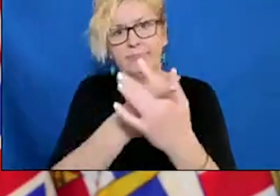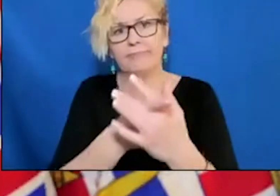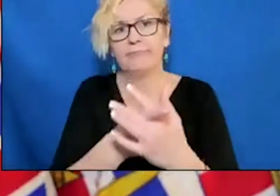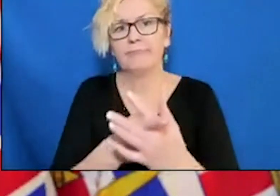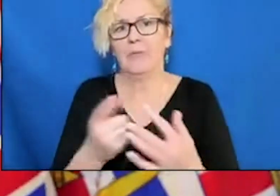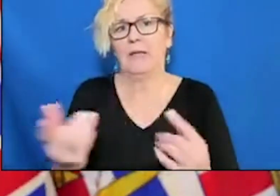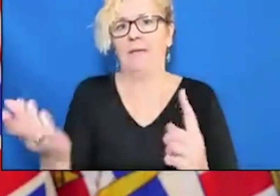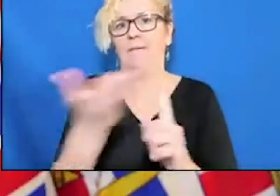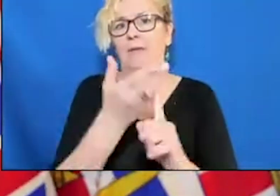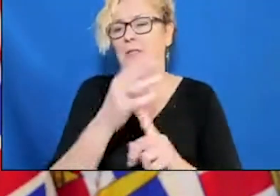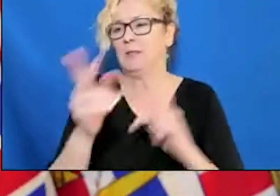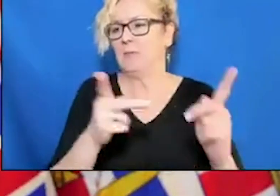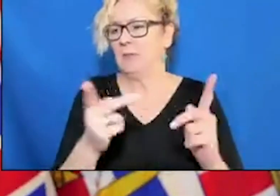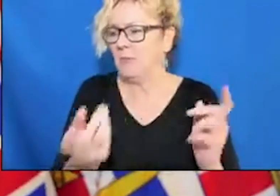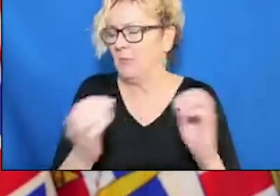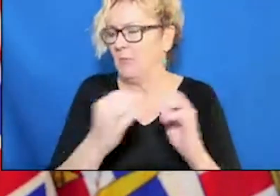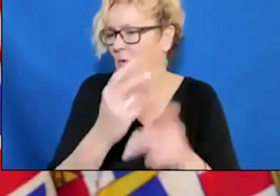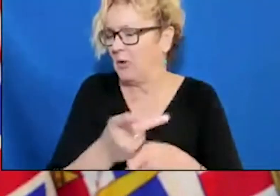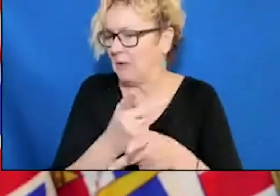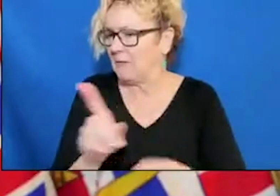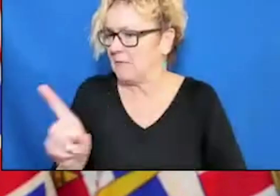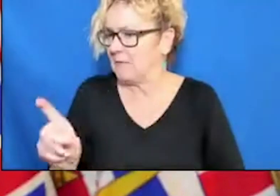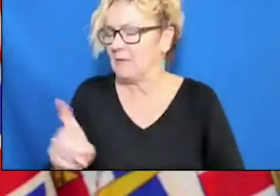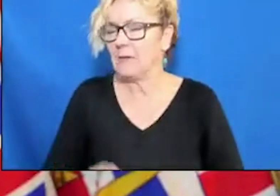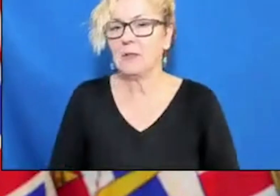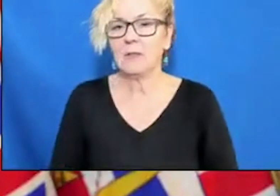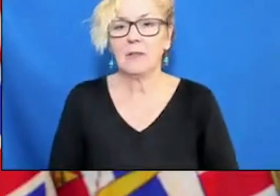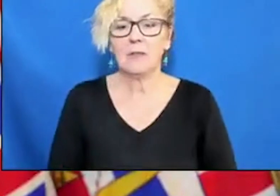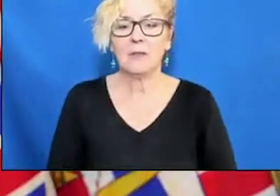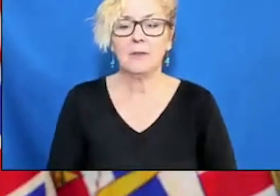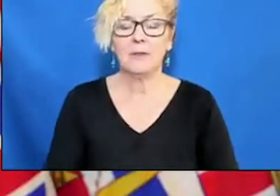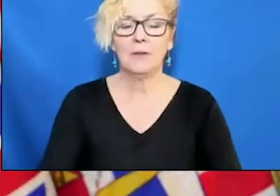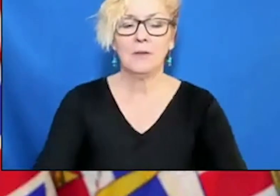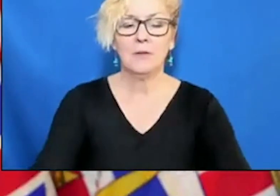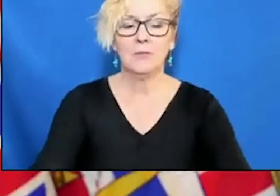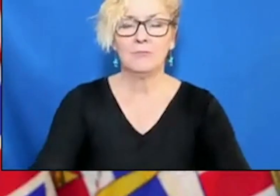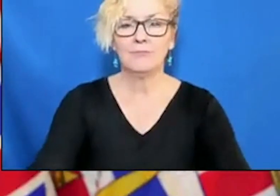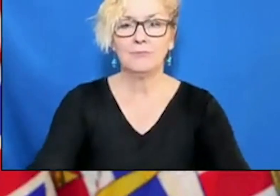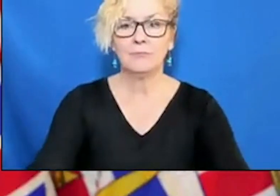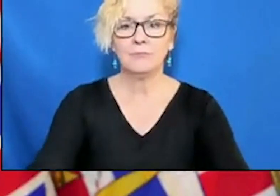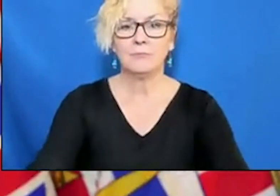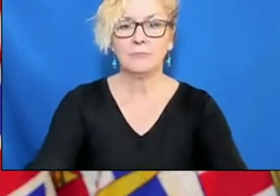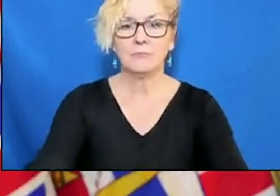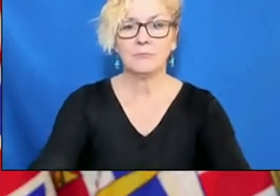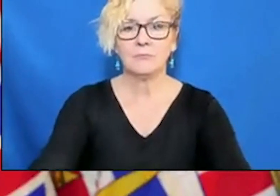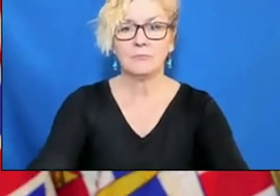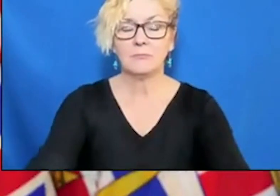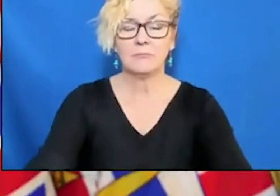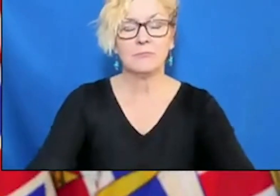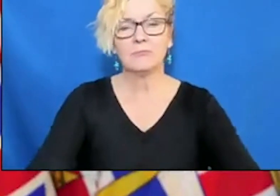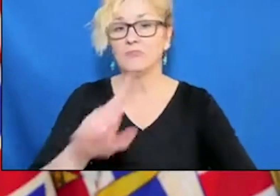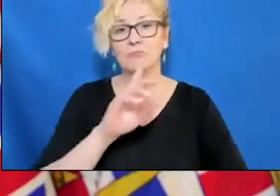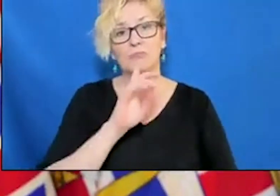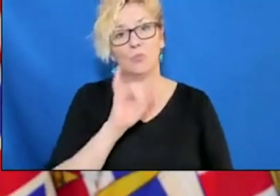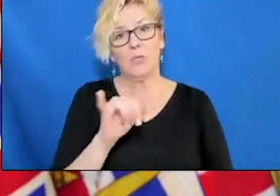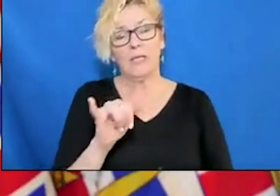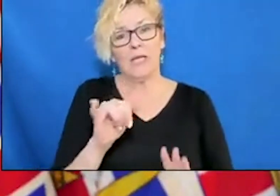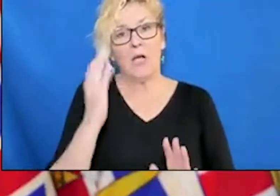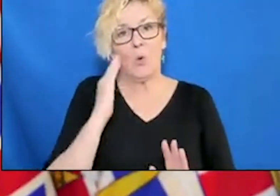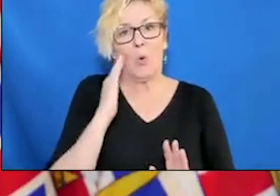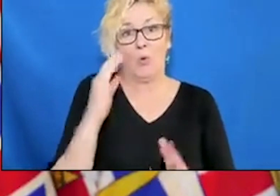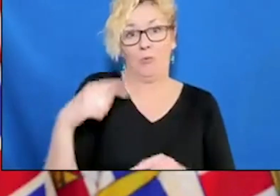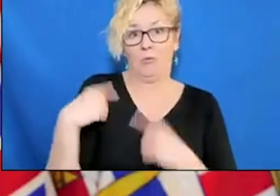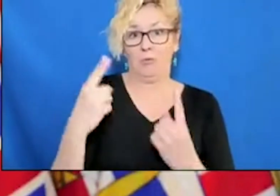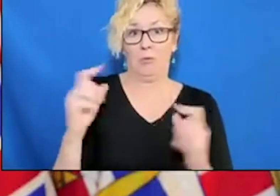it has been a bleak winter, and it's been hard for everybody. But we are into a hopeful spring,